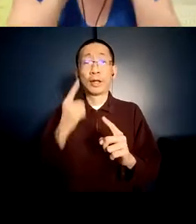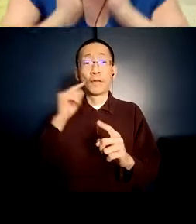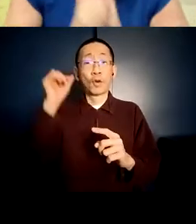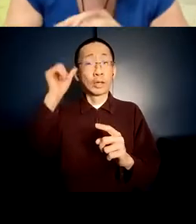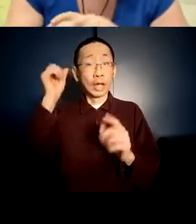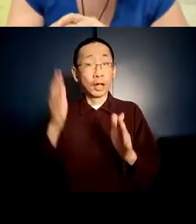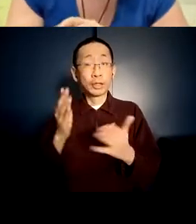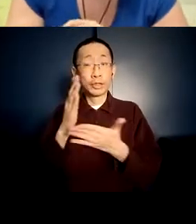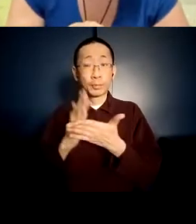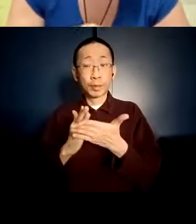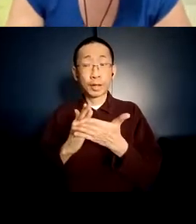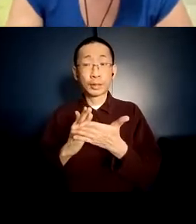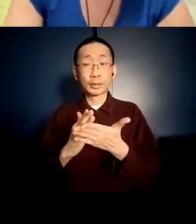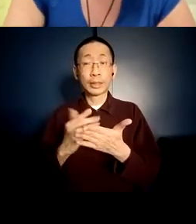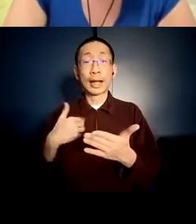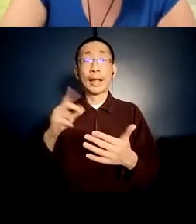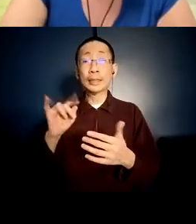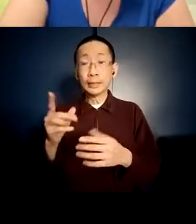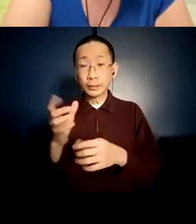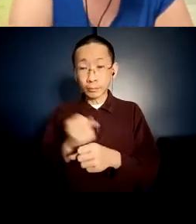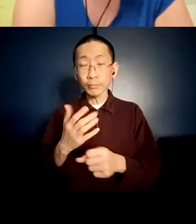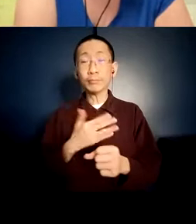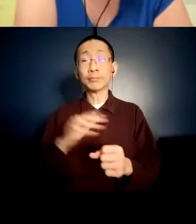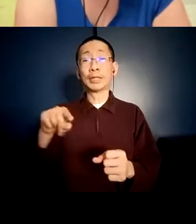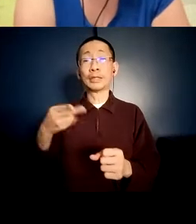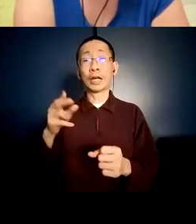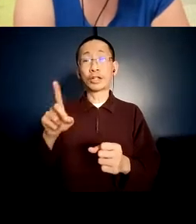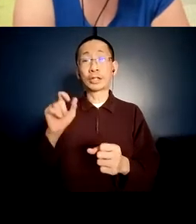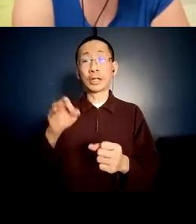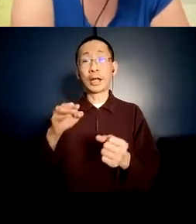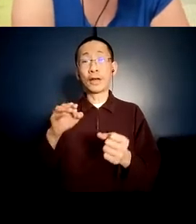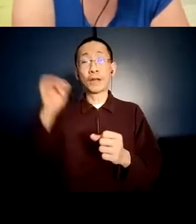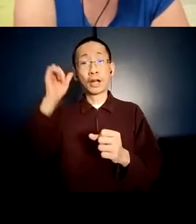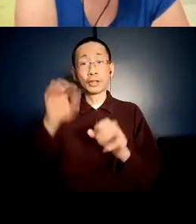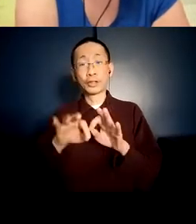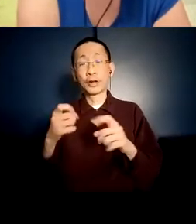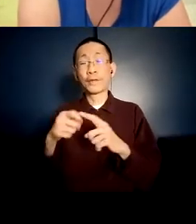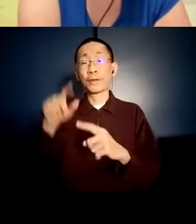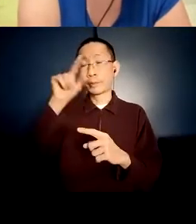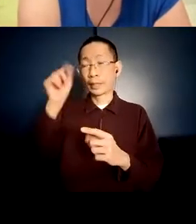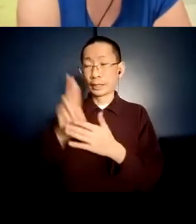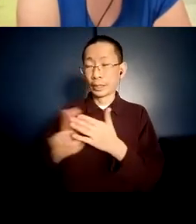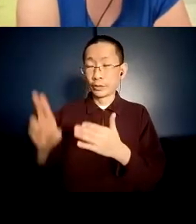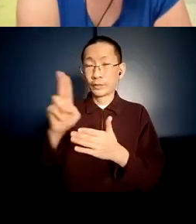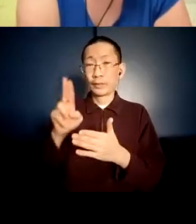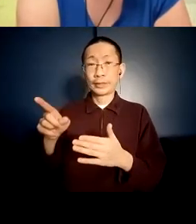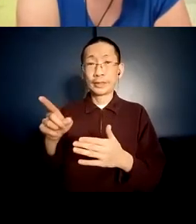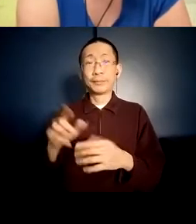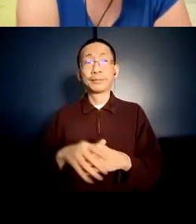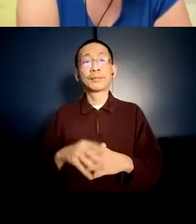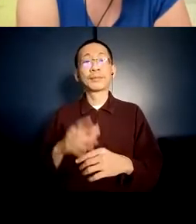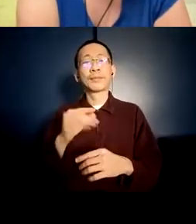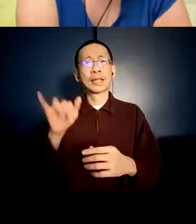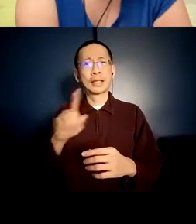audiology piece of my story, I did get my Doctor of Audiology degree from Gallaudet University. And this